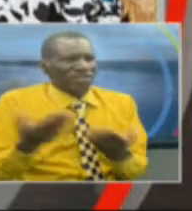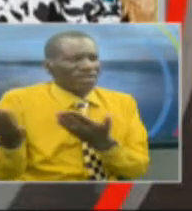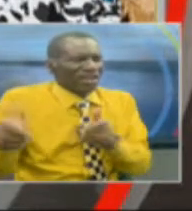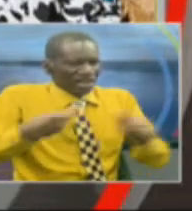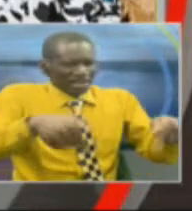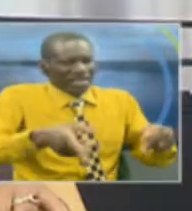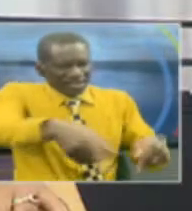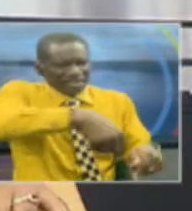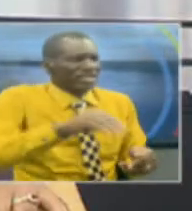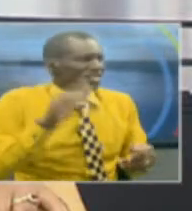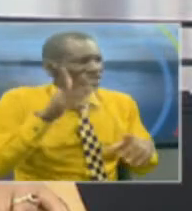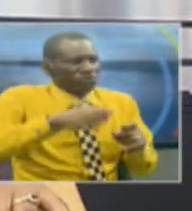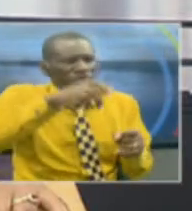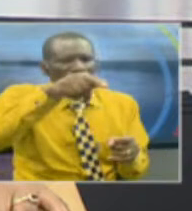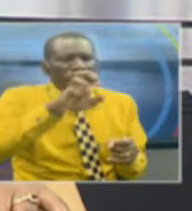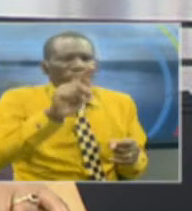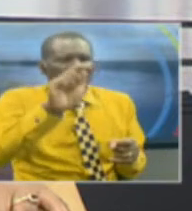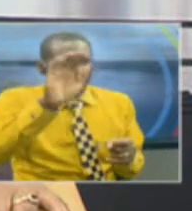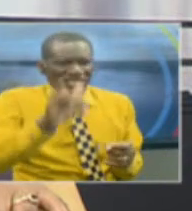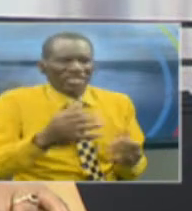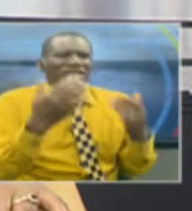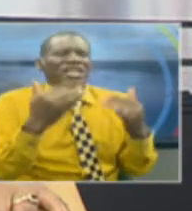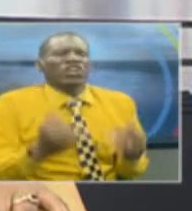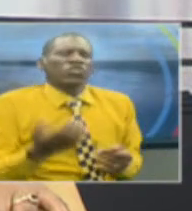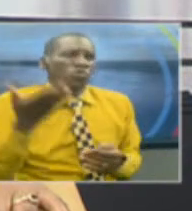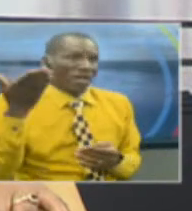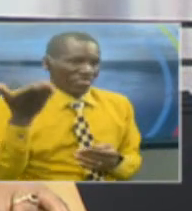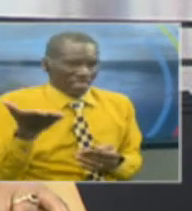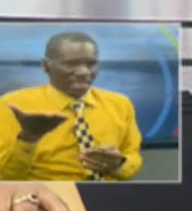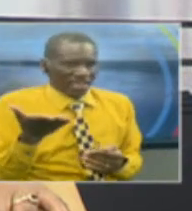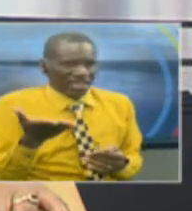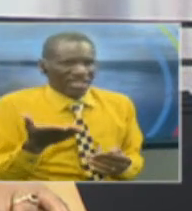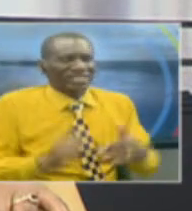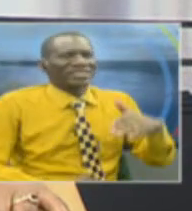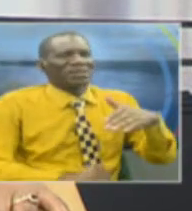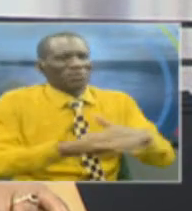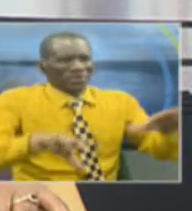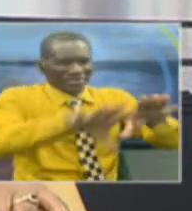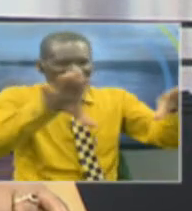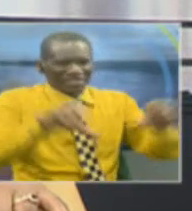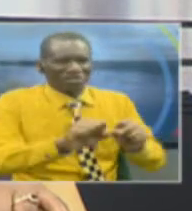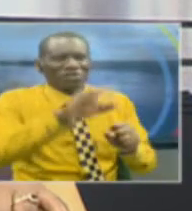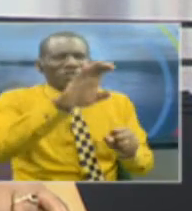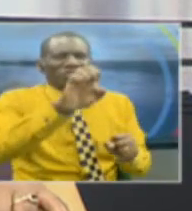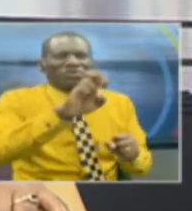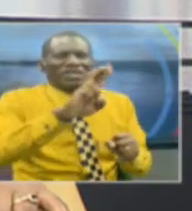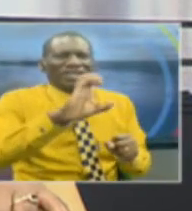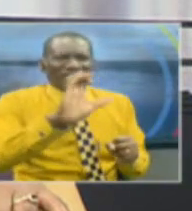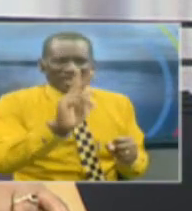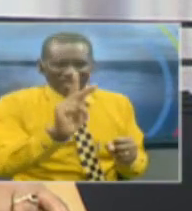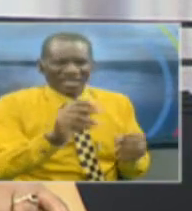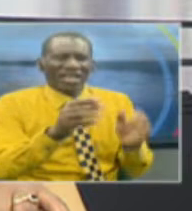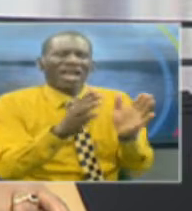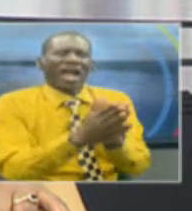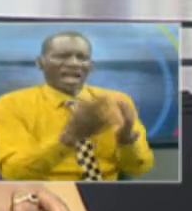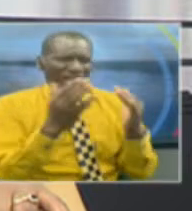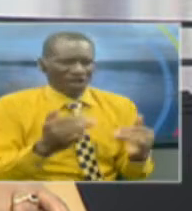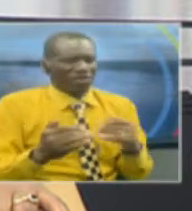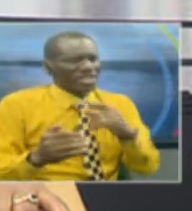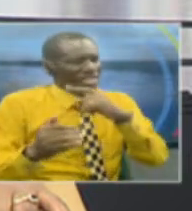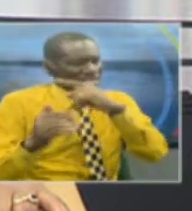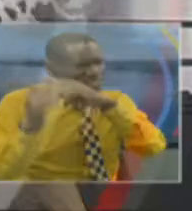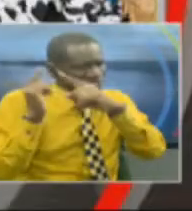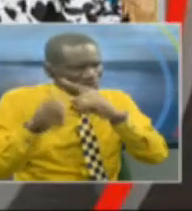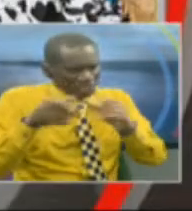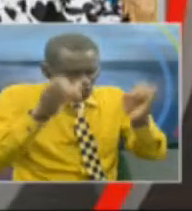from Purity. So you were there as a support system to Eric, and he is facing this new